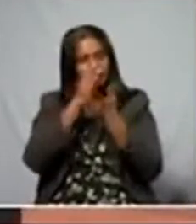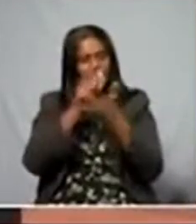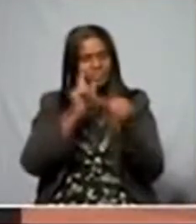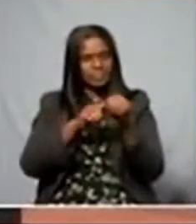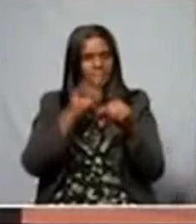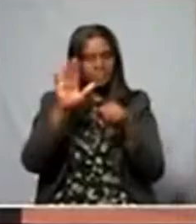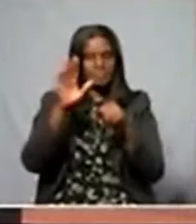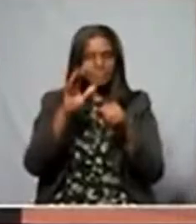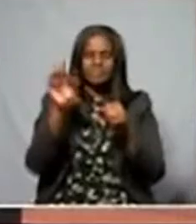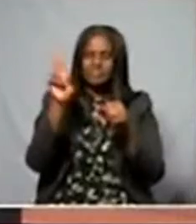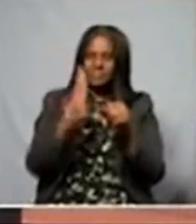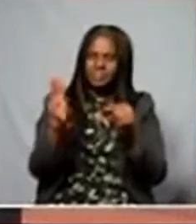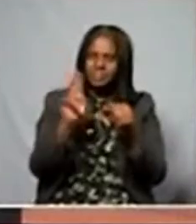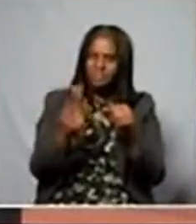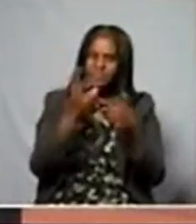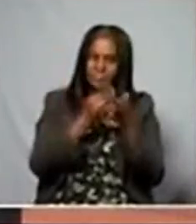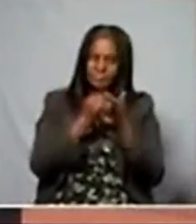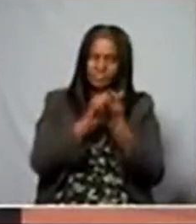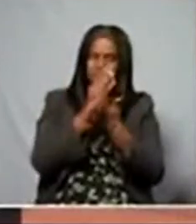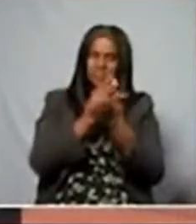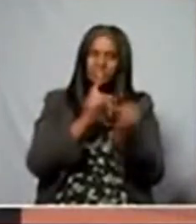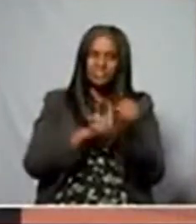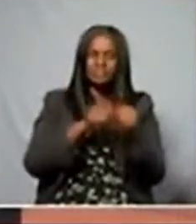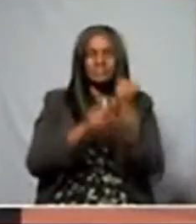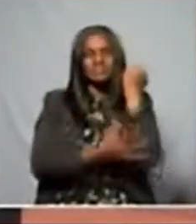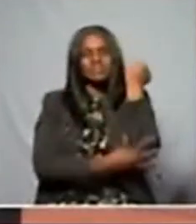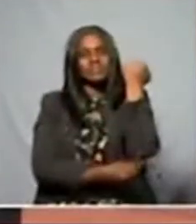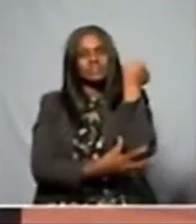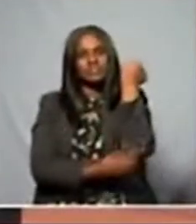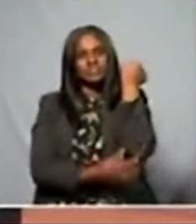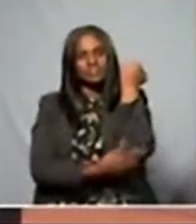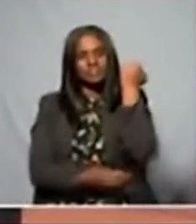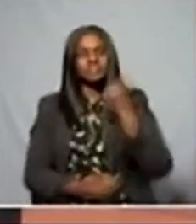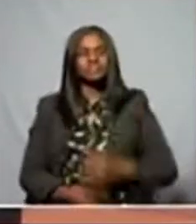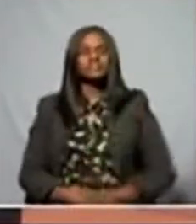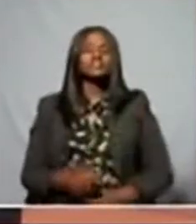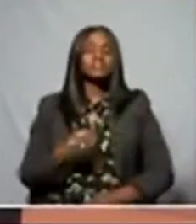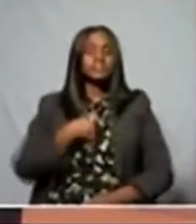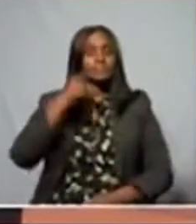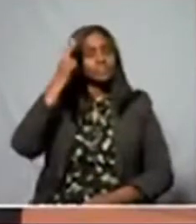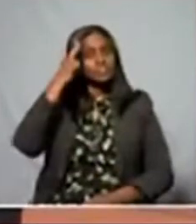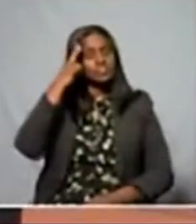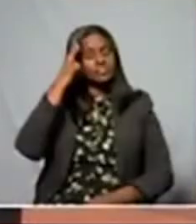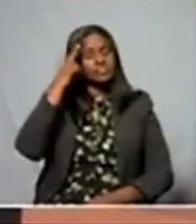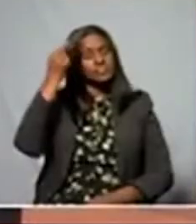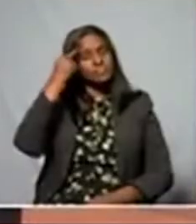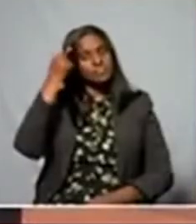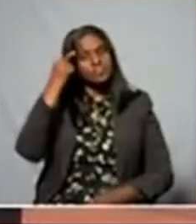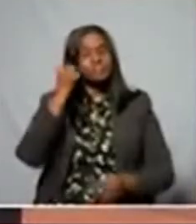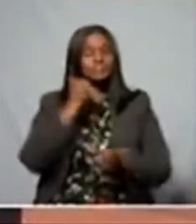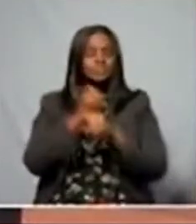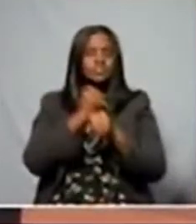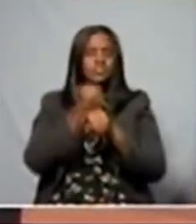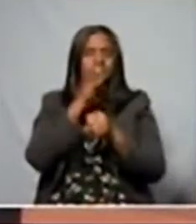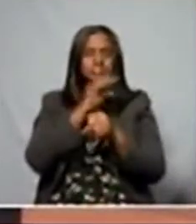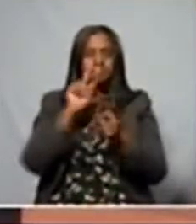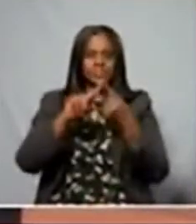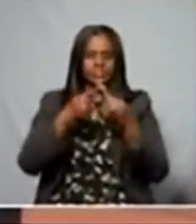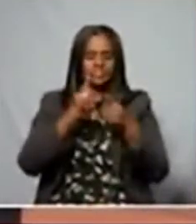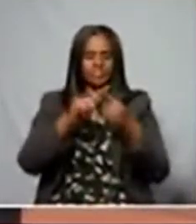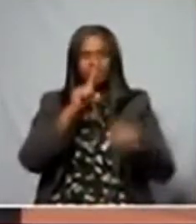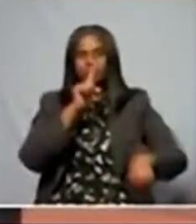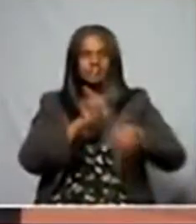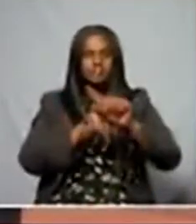been your absorption rate of these funds sometimes has been very poor. Because I remember having been in government at one time, our colleague was